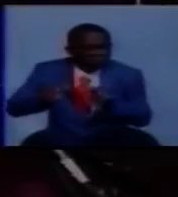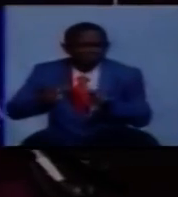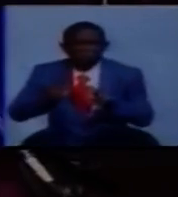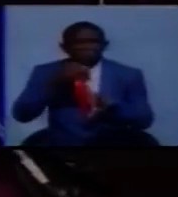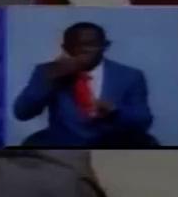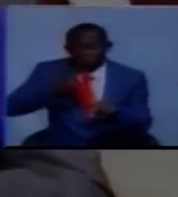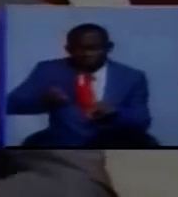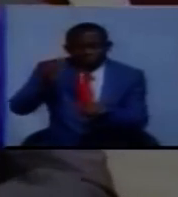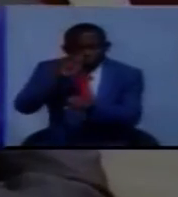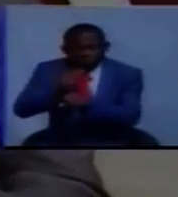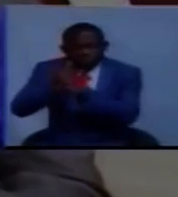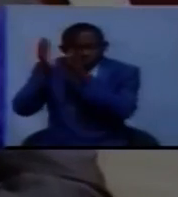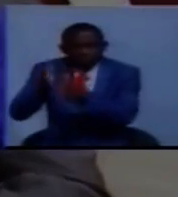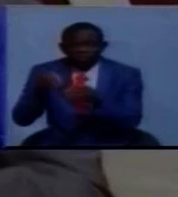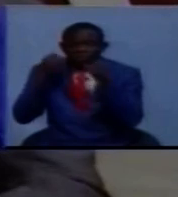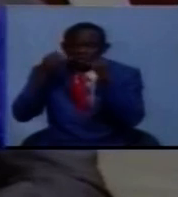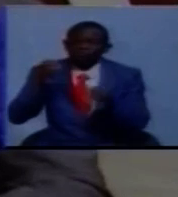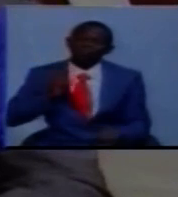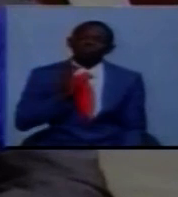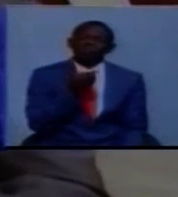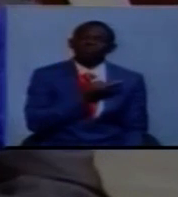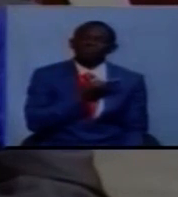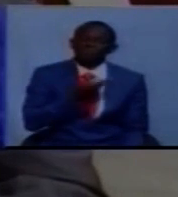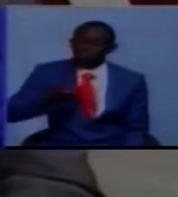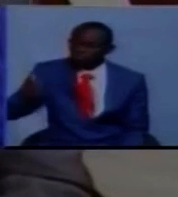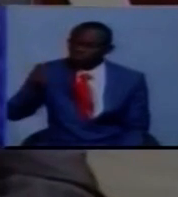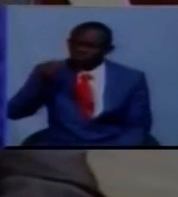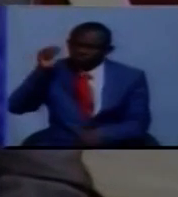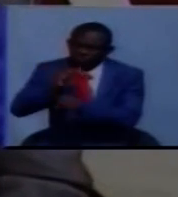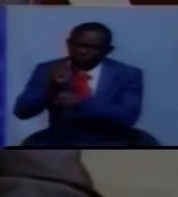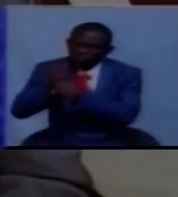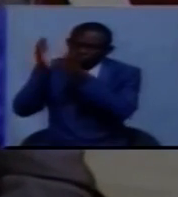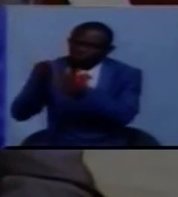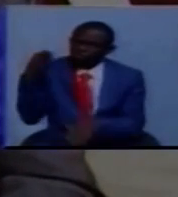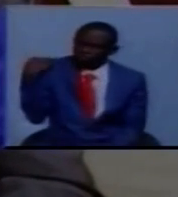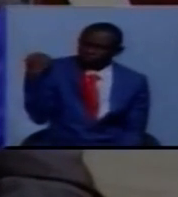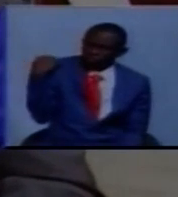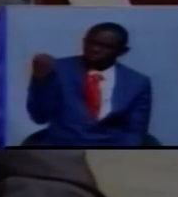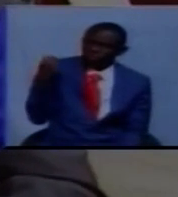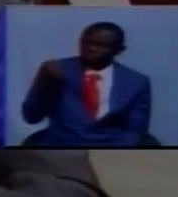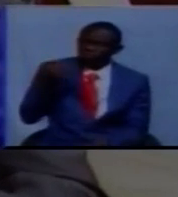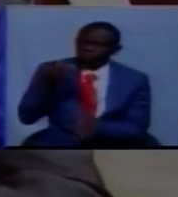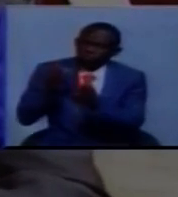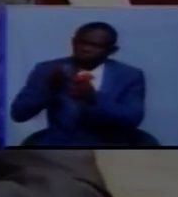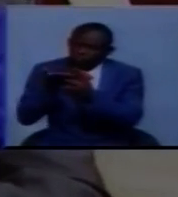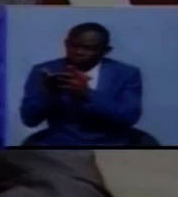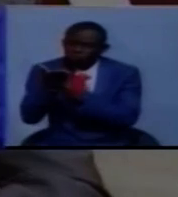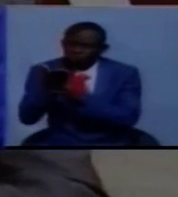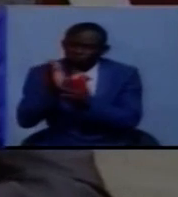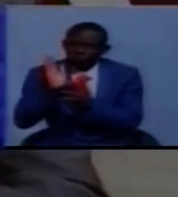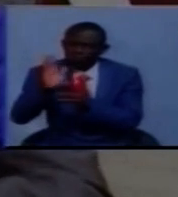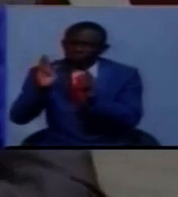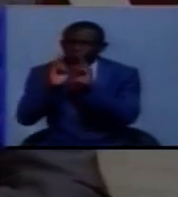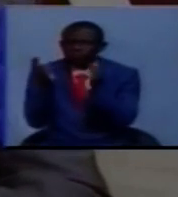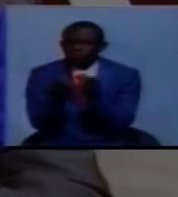they are unionized, or to our ministry if they are not unionized. Because of the same issue which you are talking about, that's why we're the first